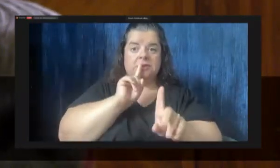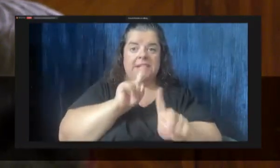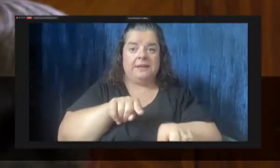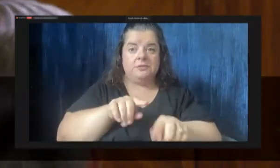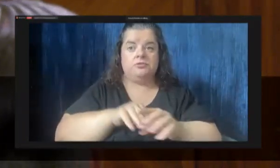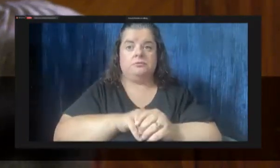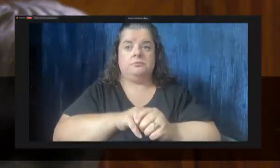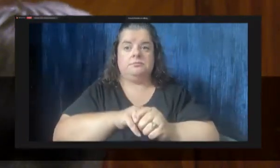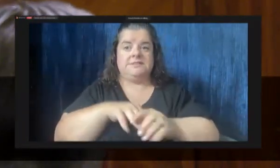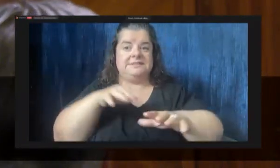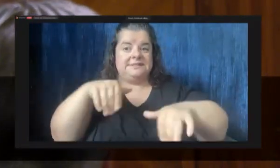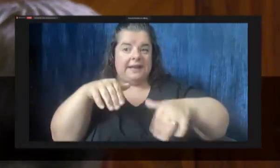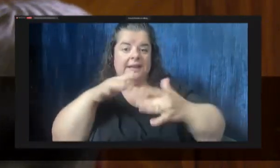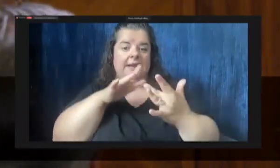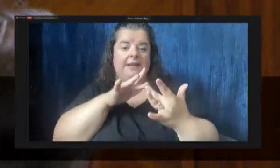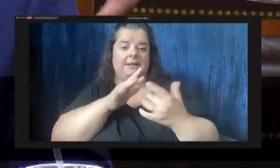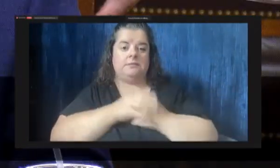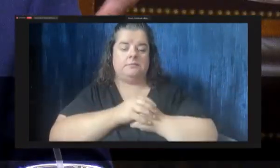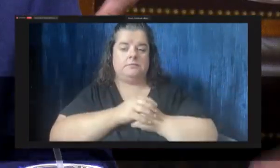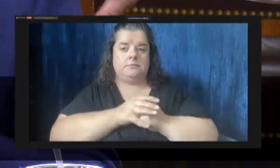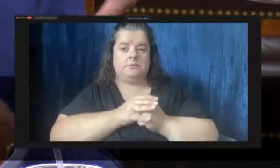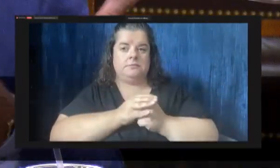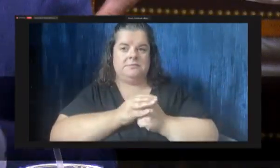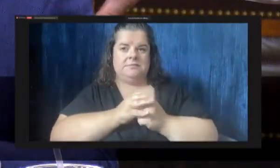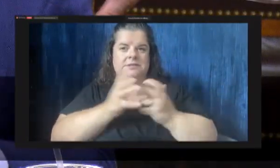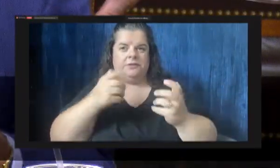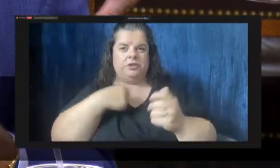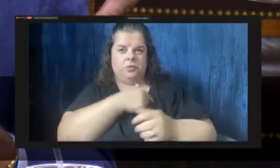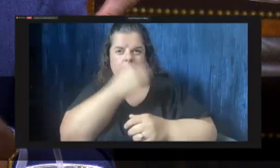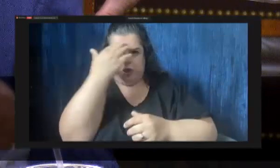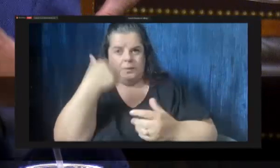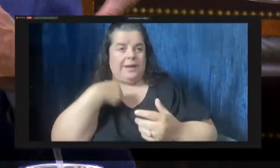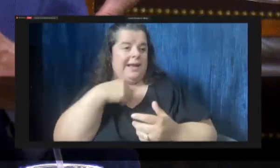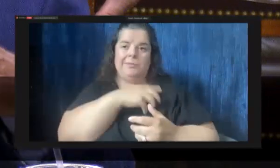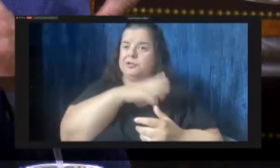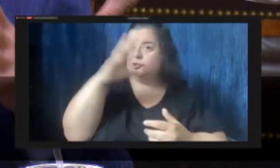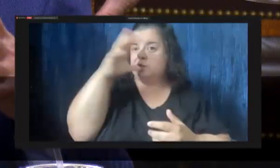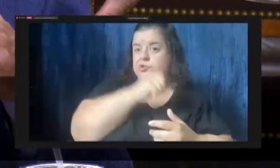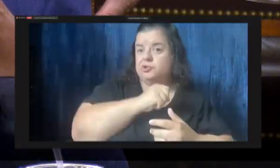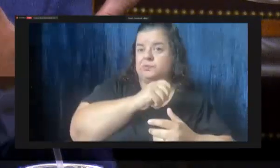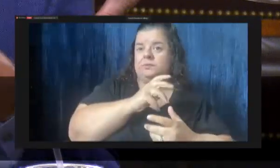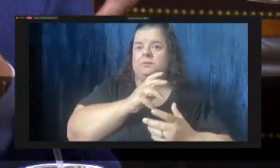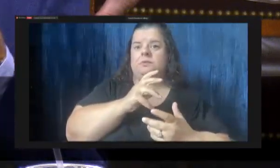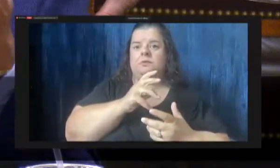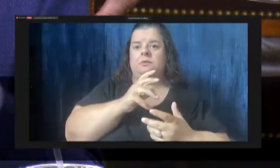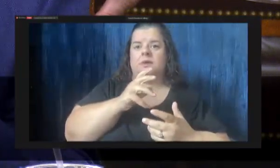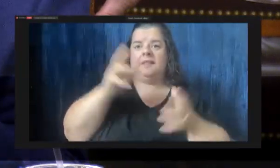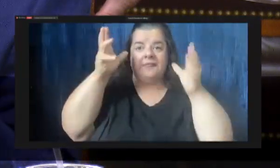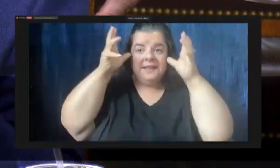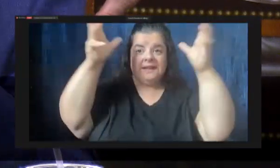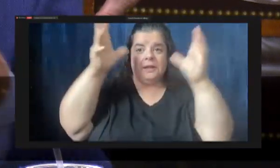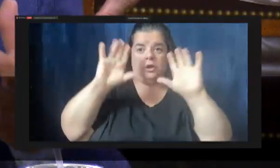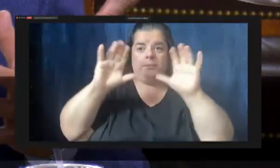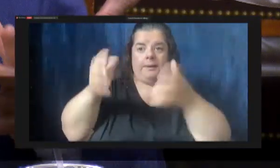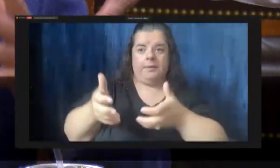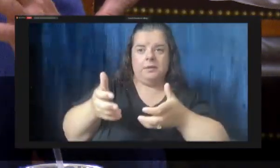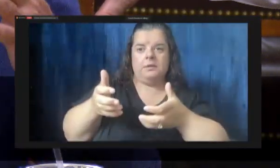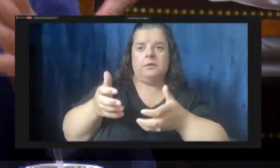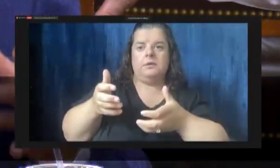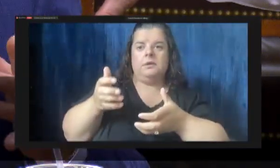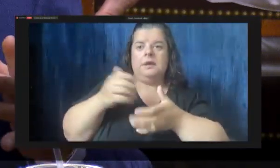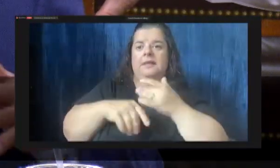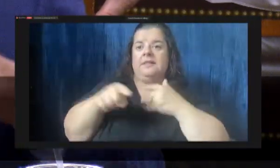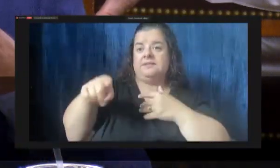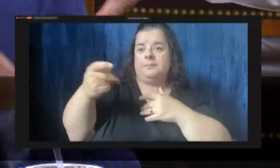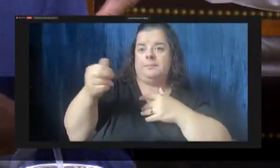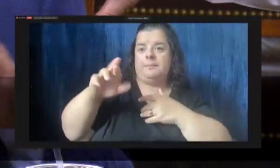taken up, right, as far as we know. Right, and when you say that, I guess you're assuming that the deer population in, say, Riverview Park is